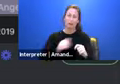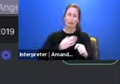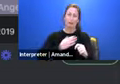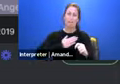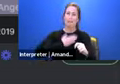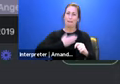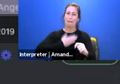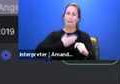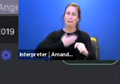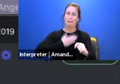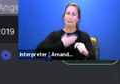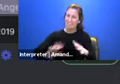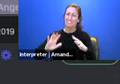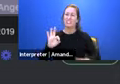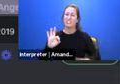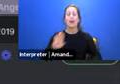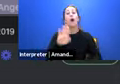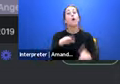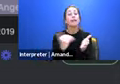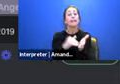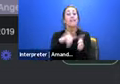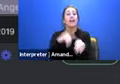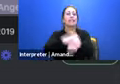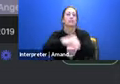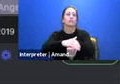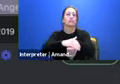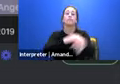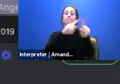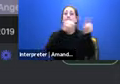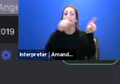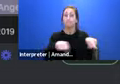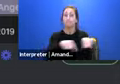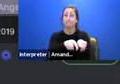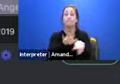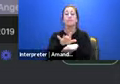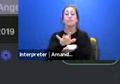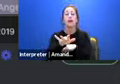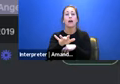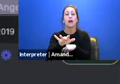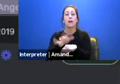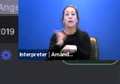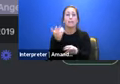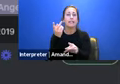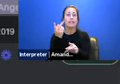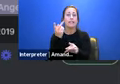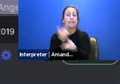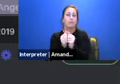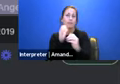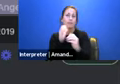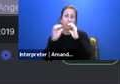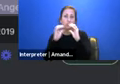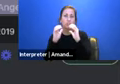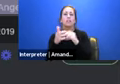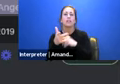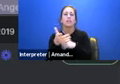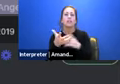that is for the English version. As I did mention at the board meeting on Monday, just to keep in line with our transparency and communication tools, I wanna make certain that